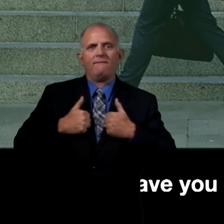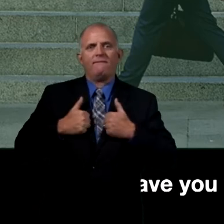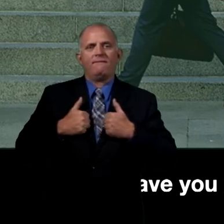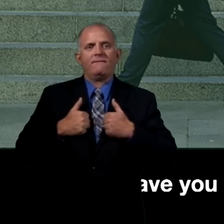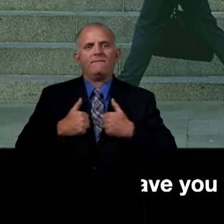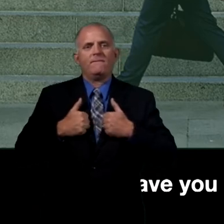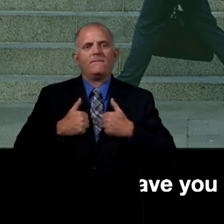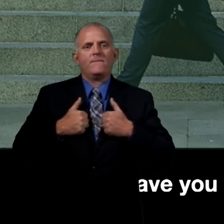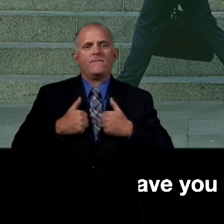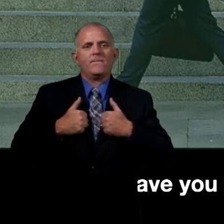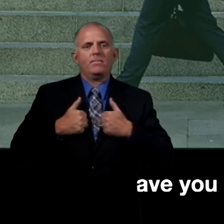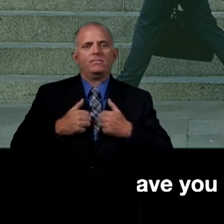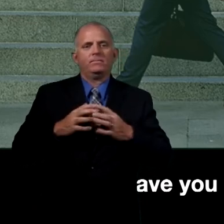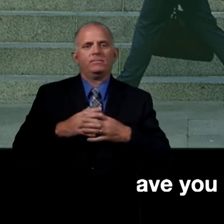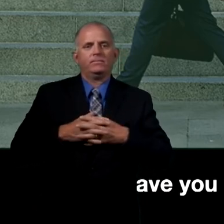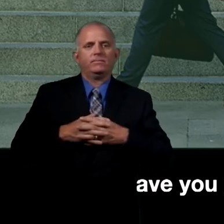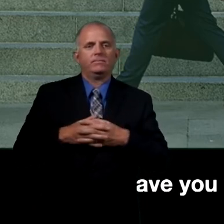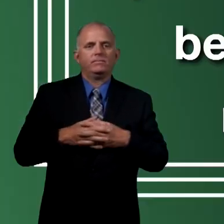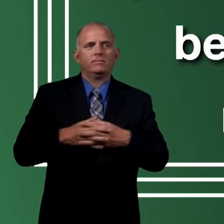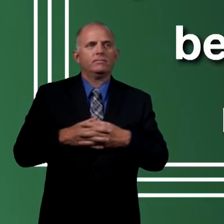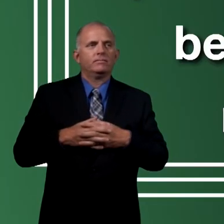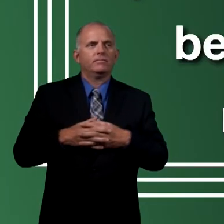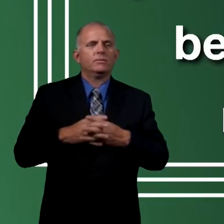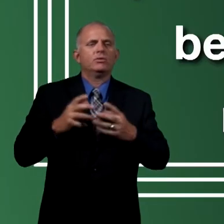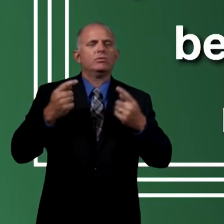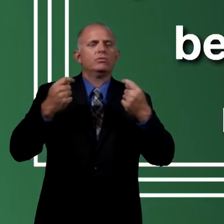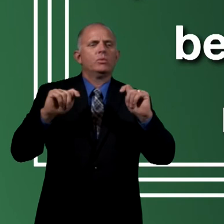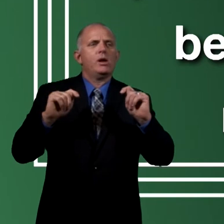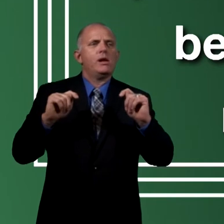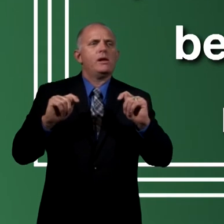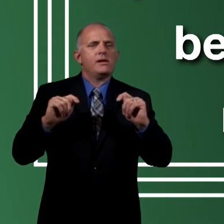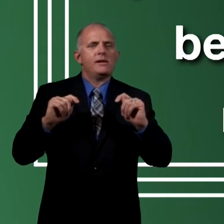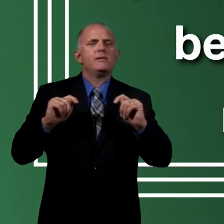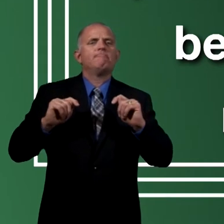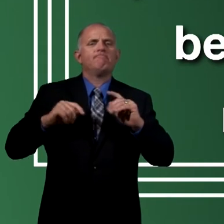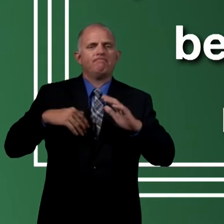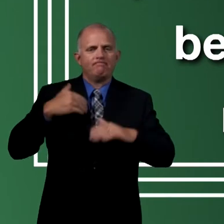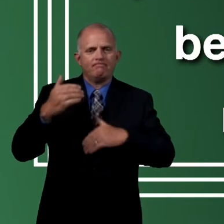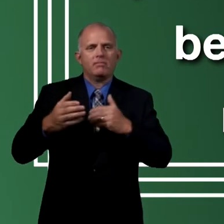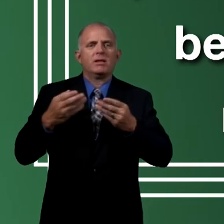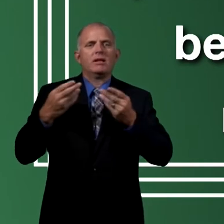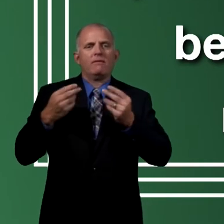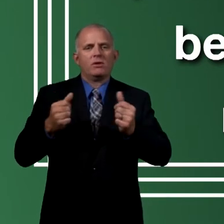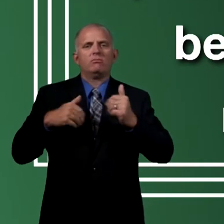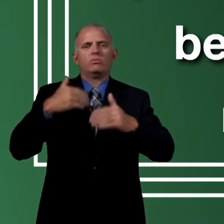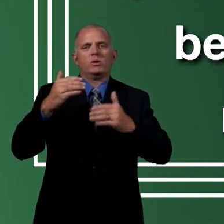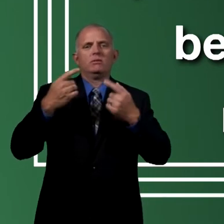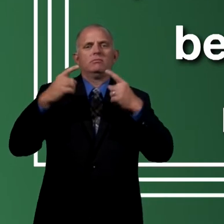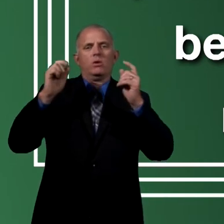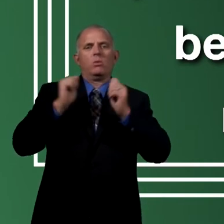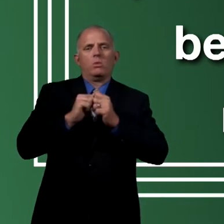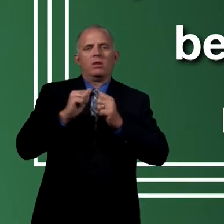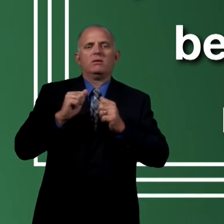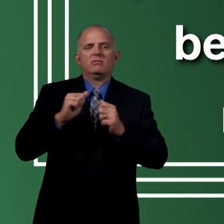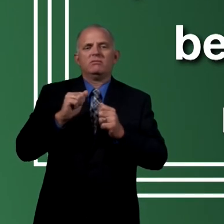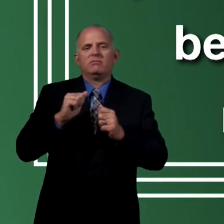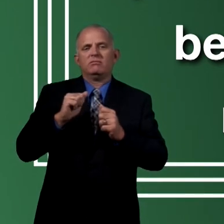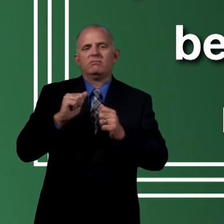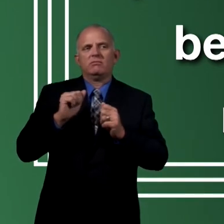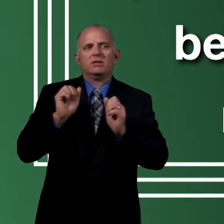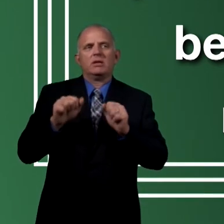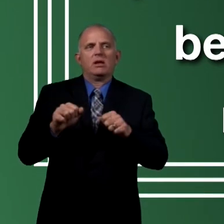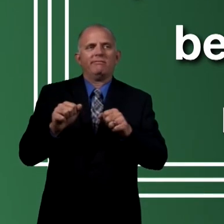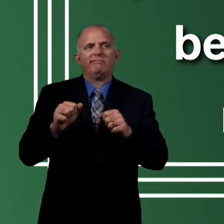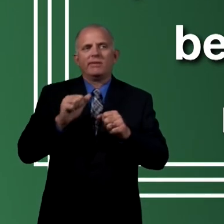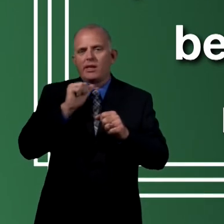Next is another statement I saw. Be efficient with processes so you can be inefficient with relationships. You may not need this quote.